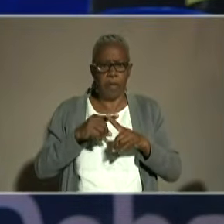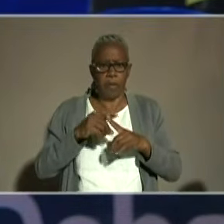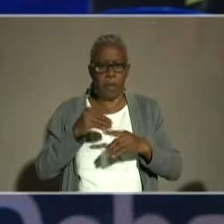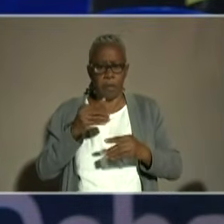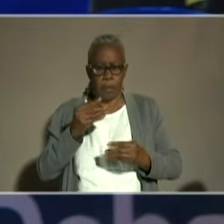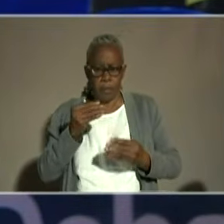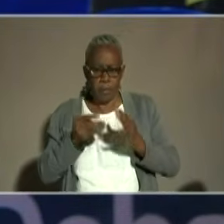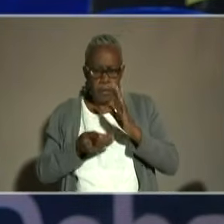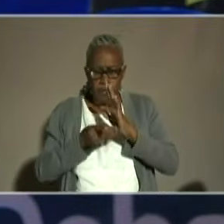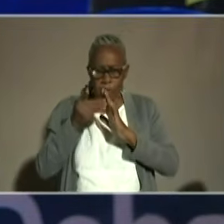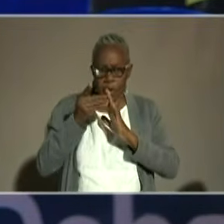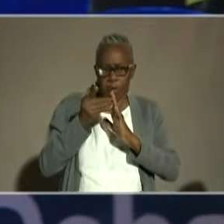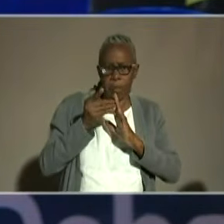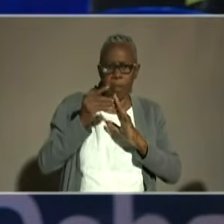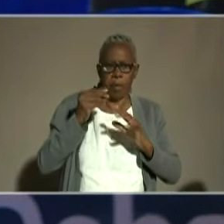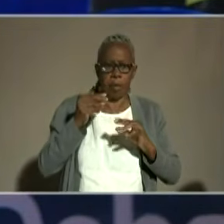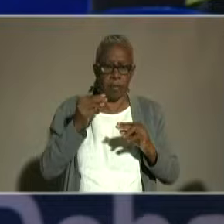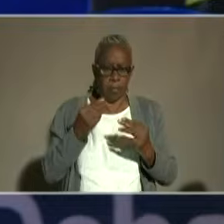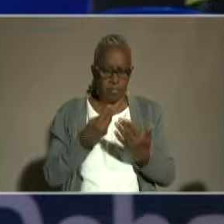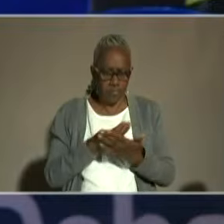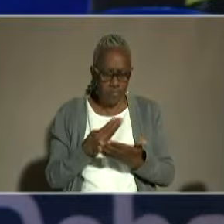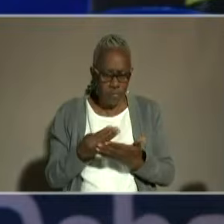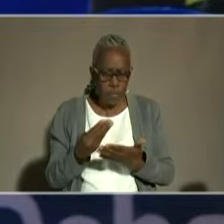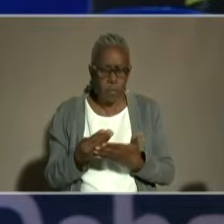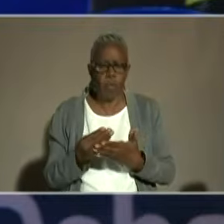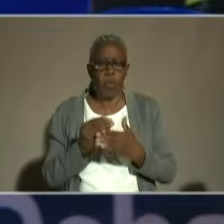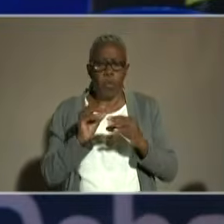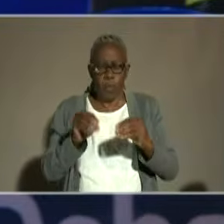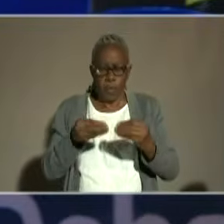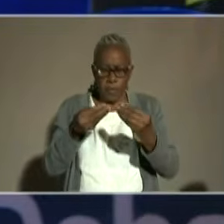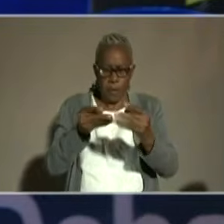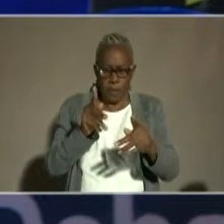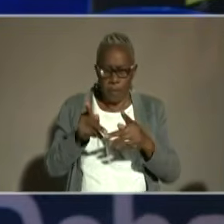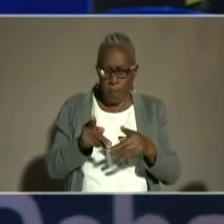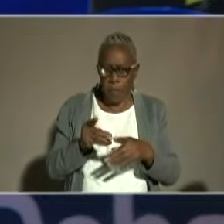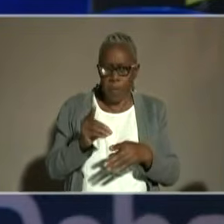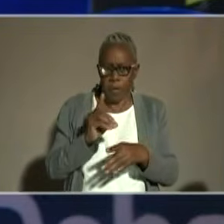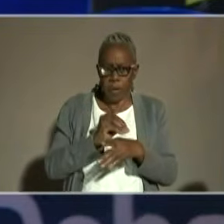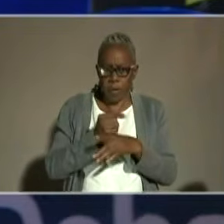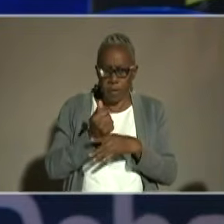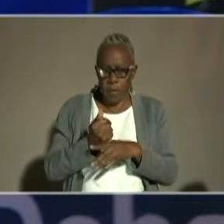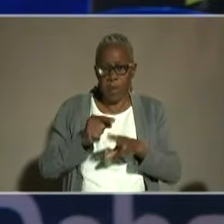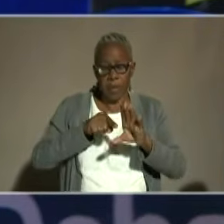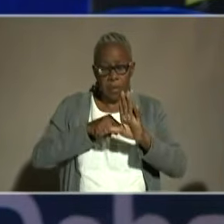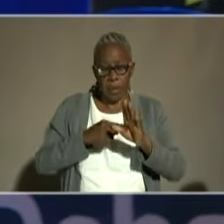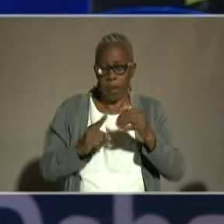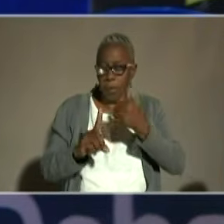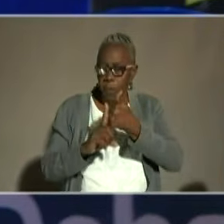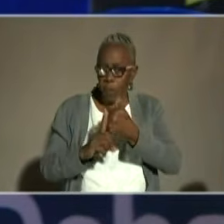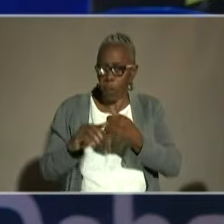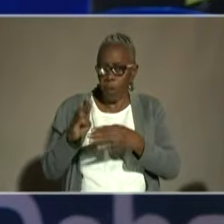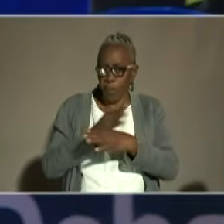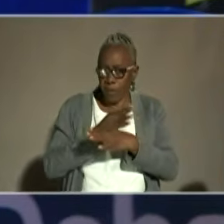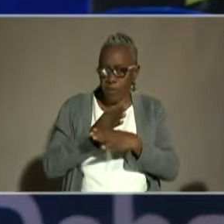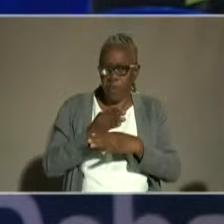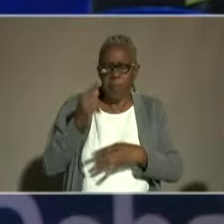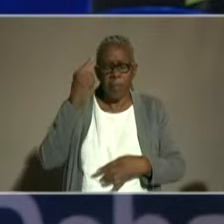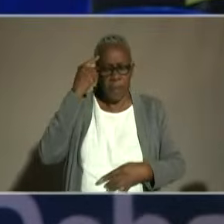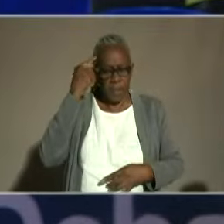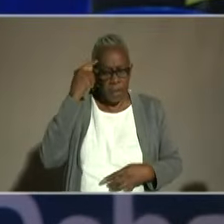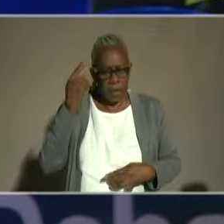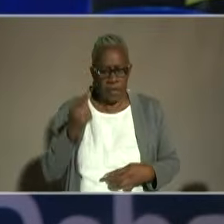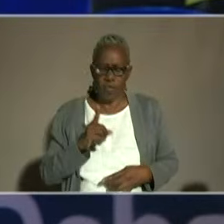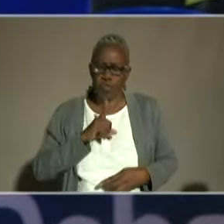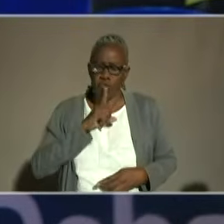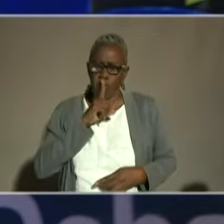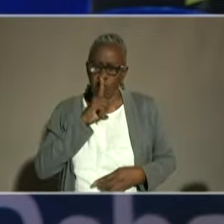provide resources to persons with disability so that they can start their own businesses. And I think that is really